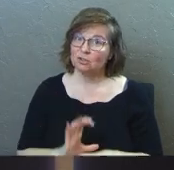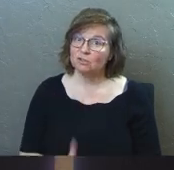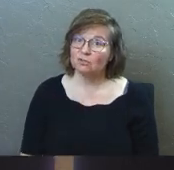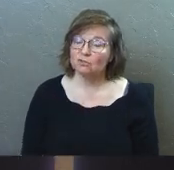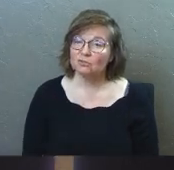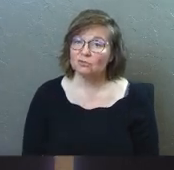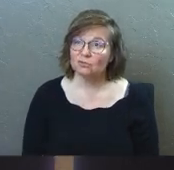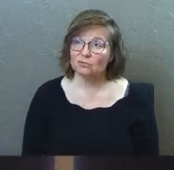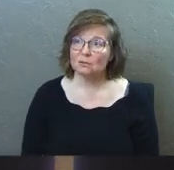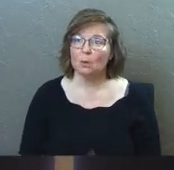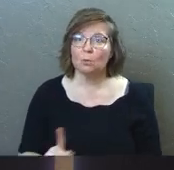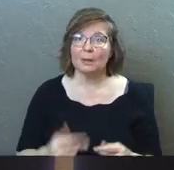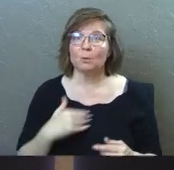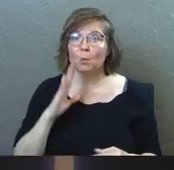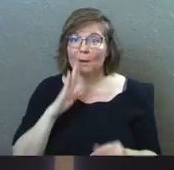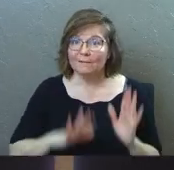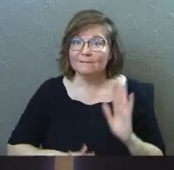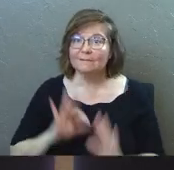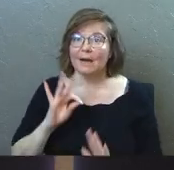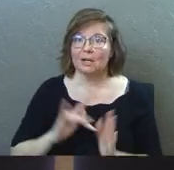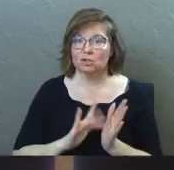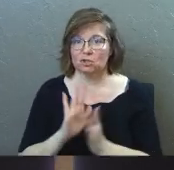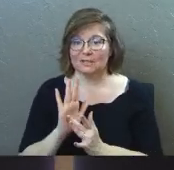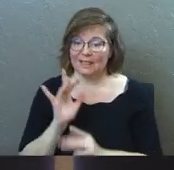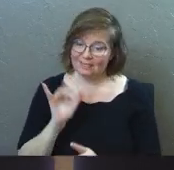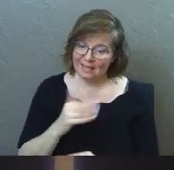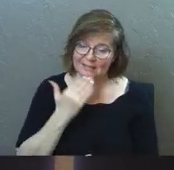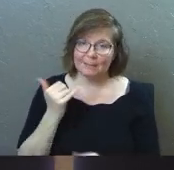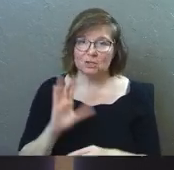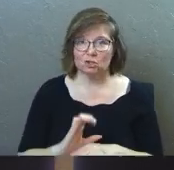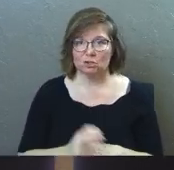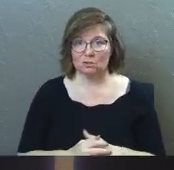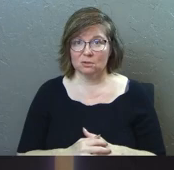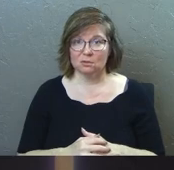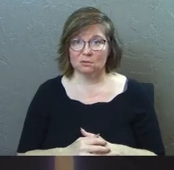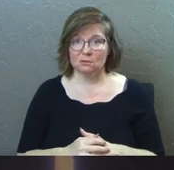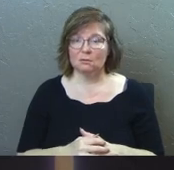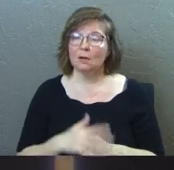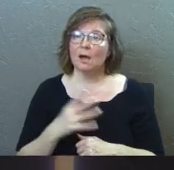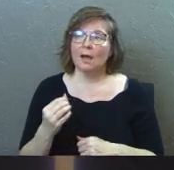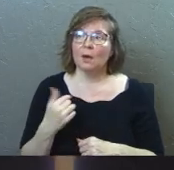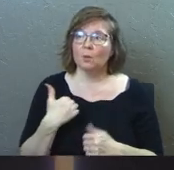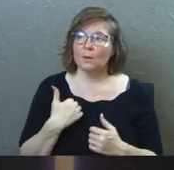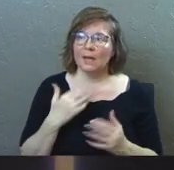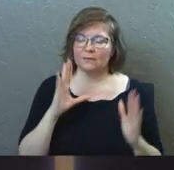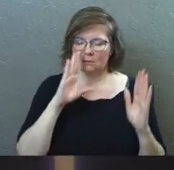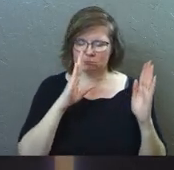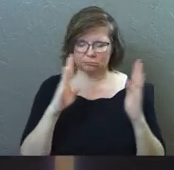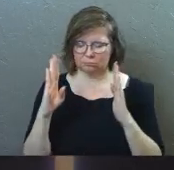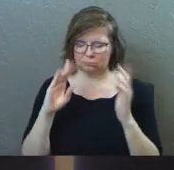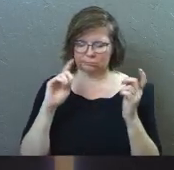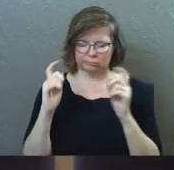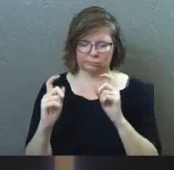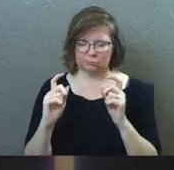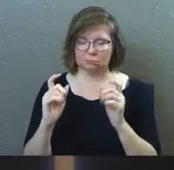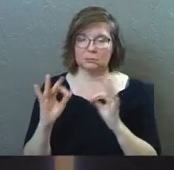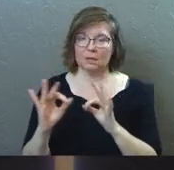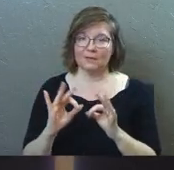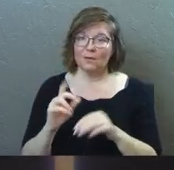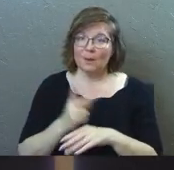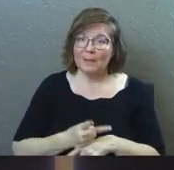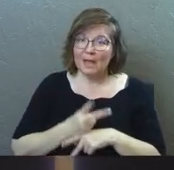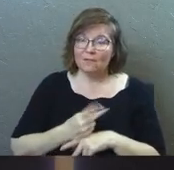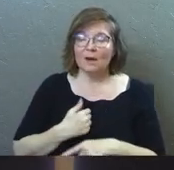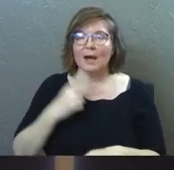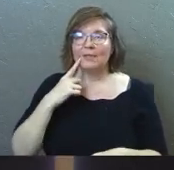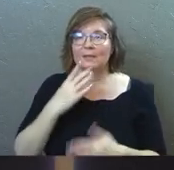church. Where people are going to find Jesus. That's the best church. And we got to shift our definitions a little bit, and we got to be